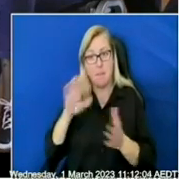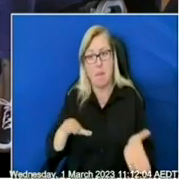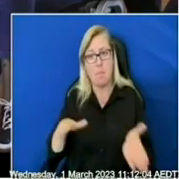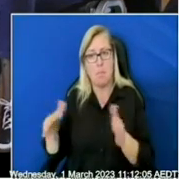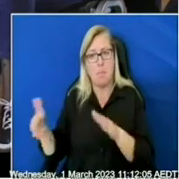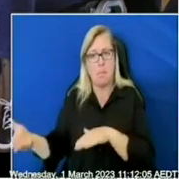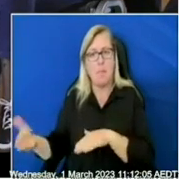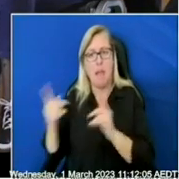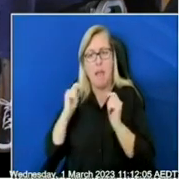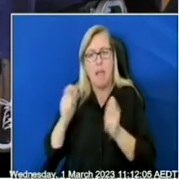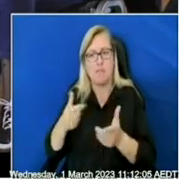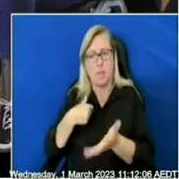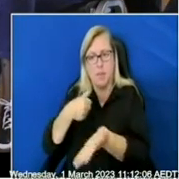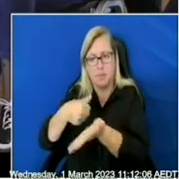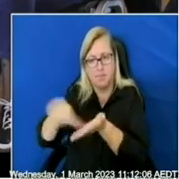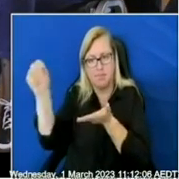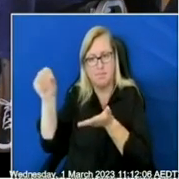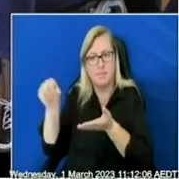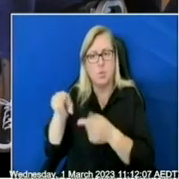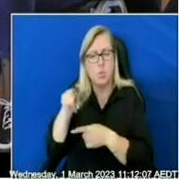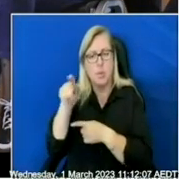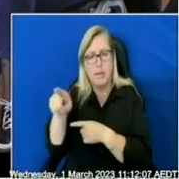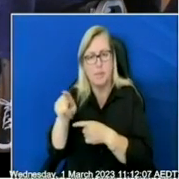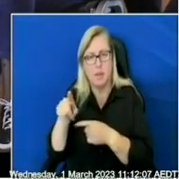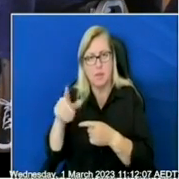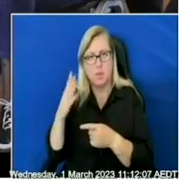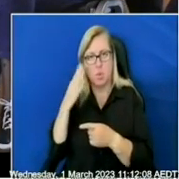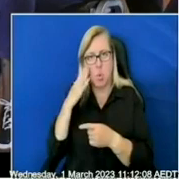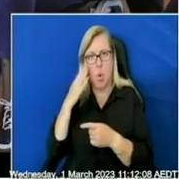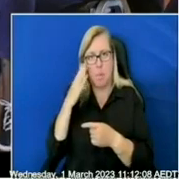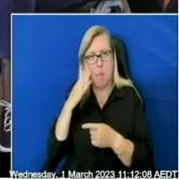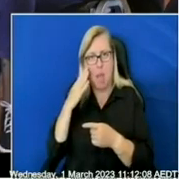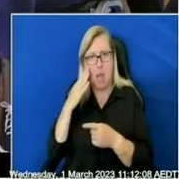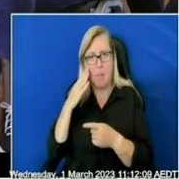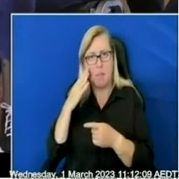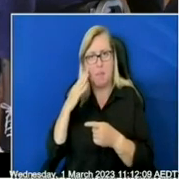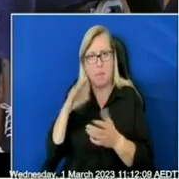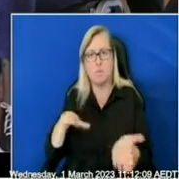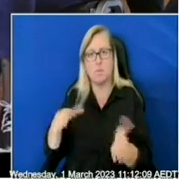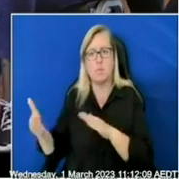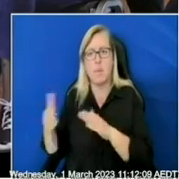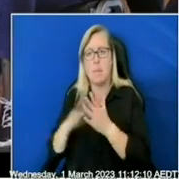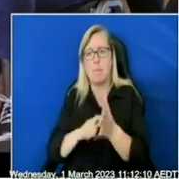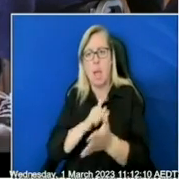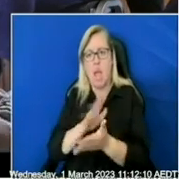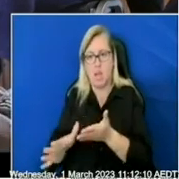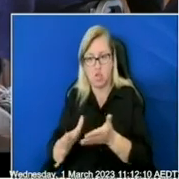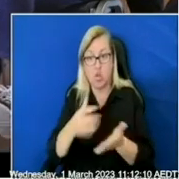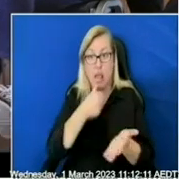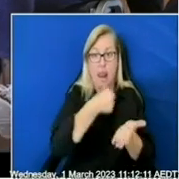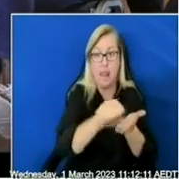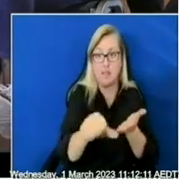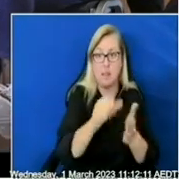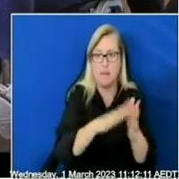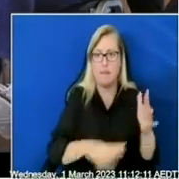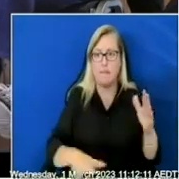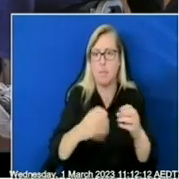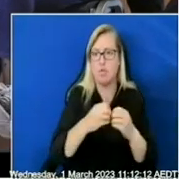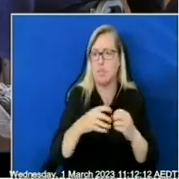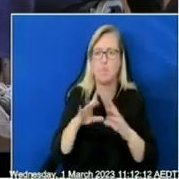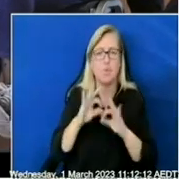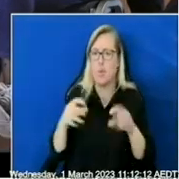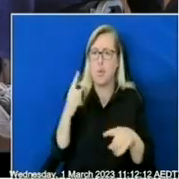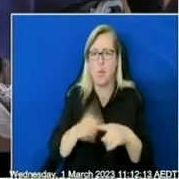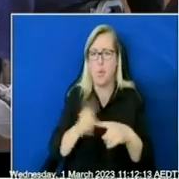in February. She passed in March. Mm. So that wasn't quick enough for her. So the Victorian government had all those